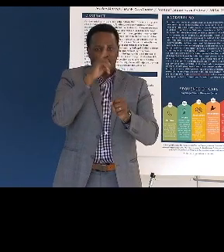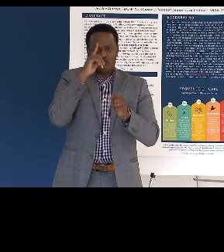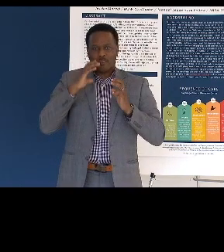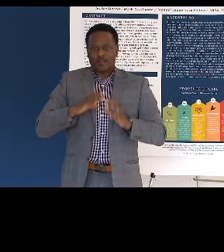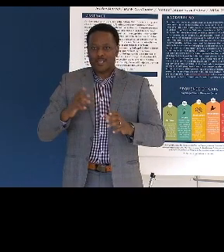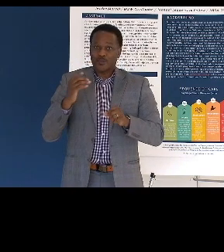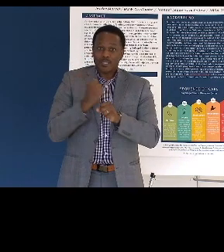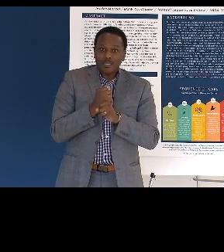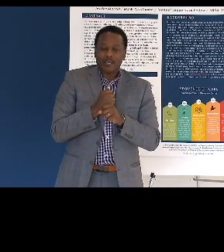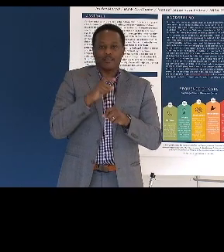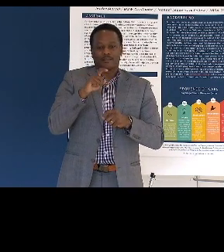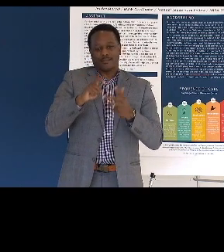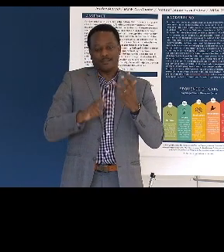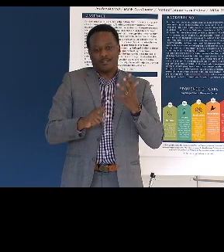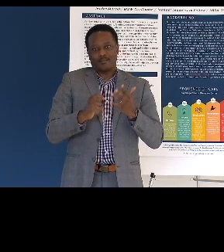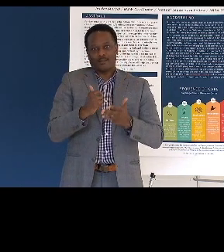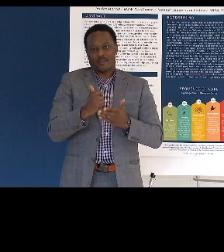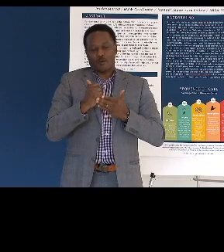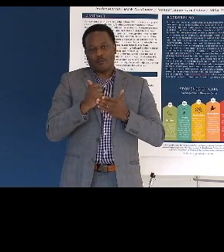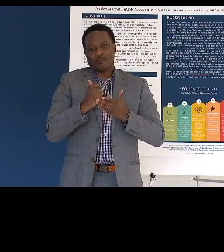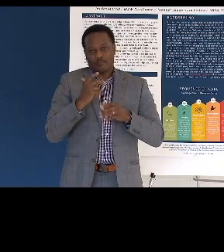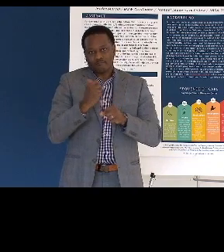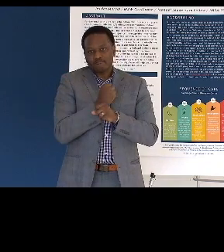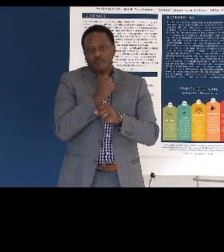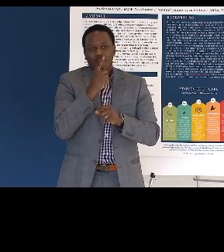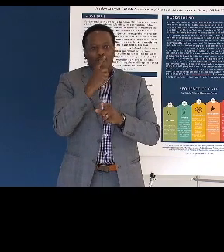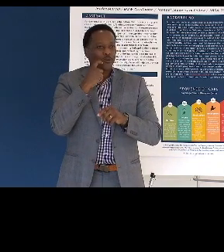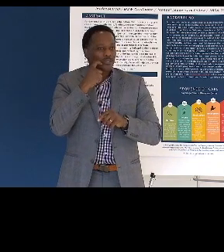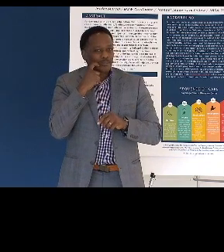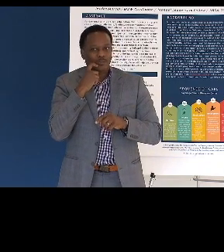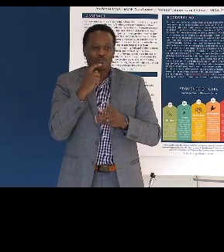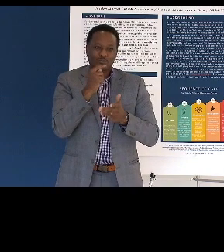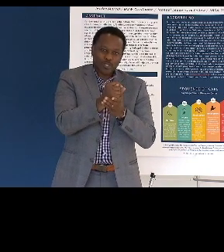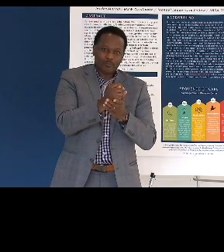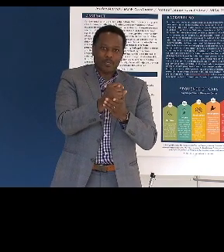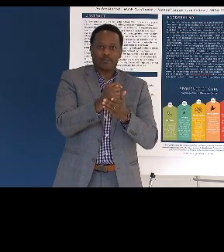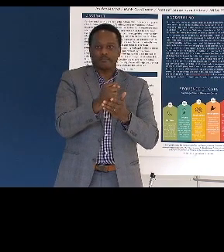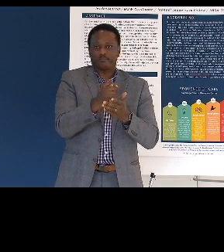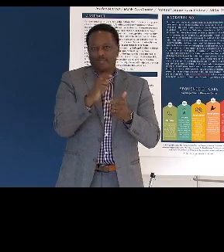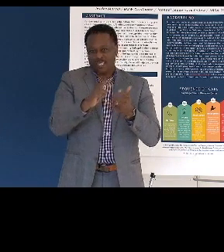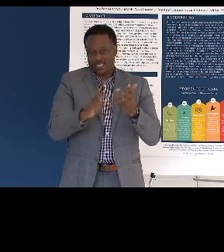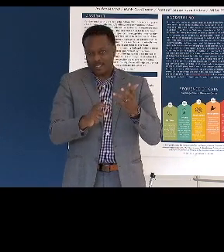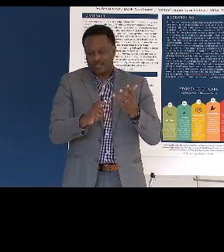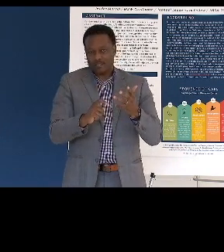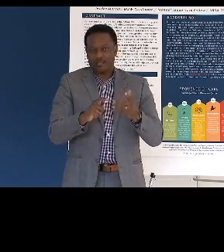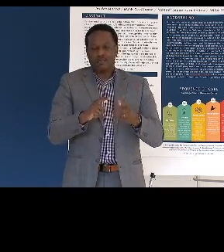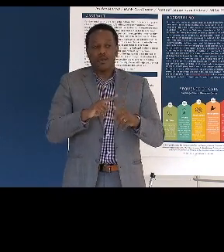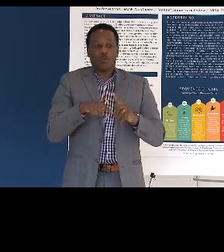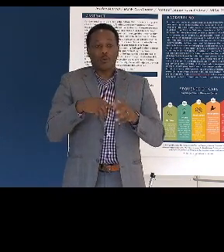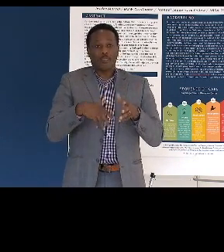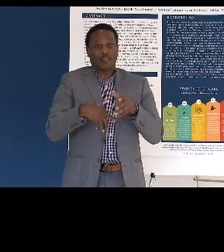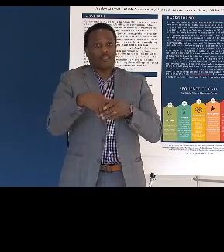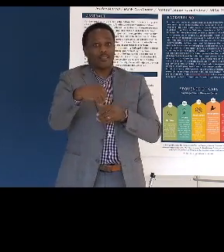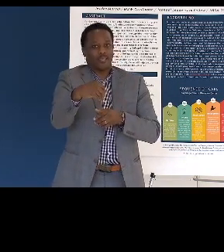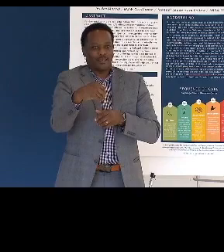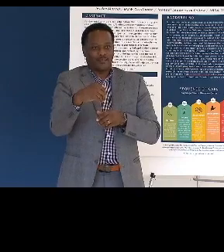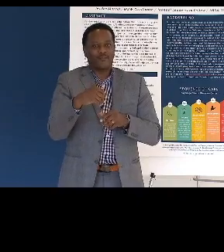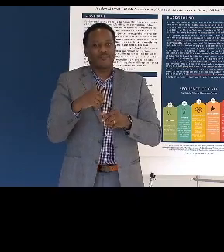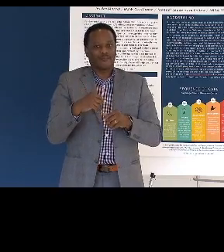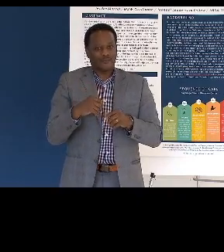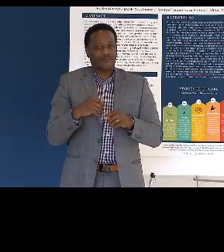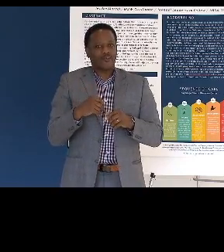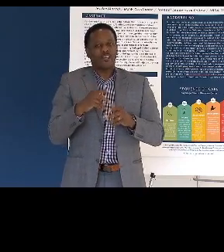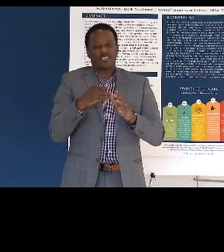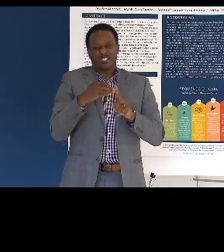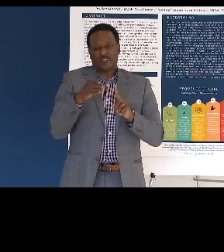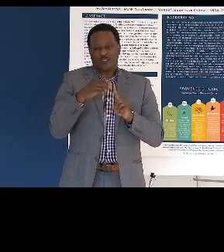mental health, substance use, et cetera, treatment that they need once being discharged from